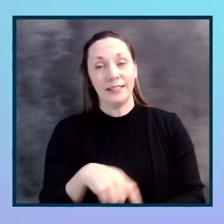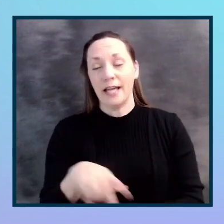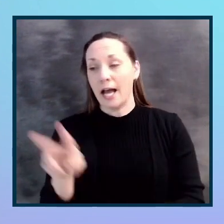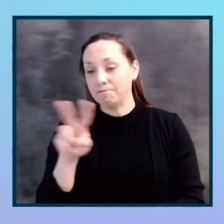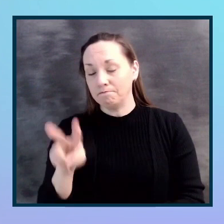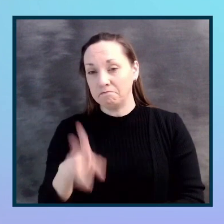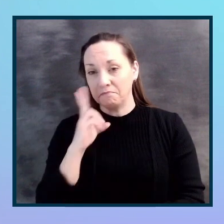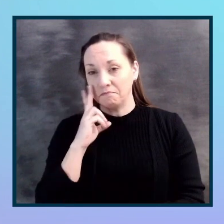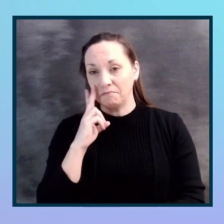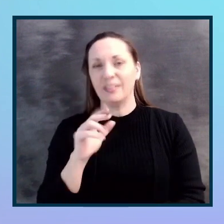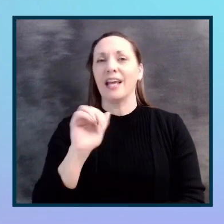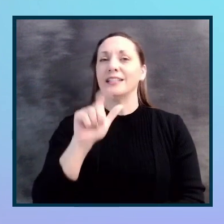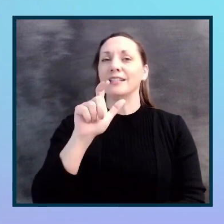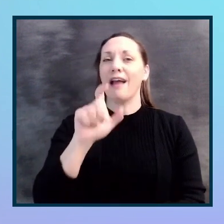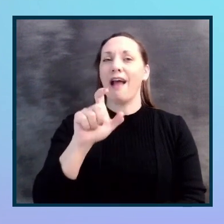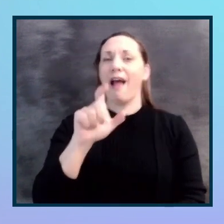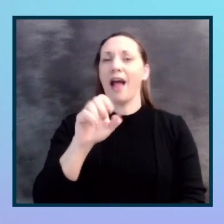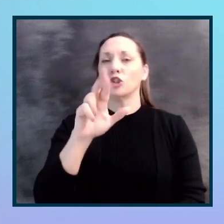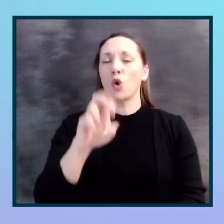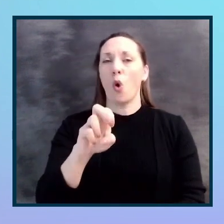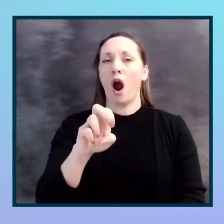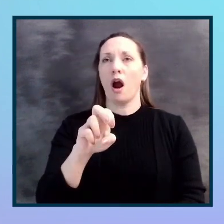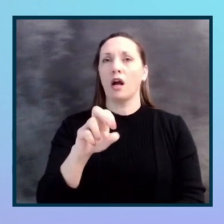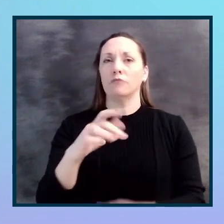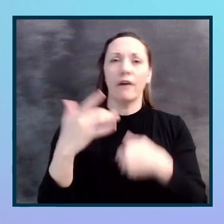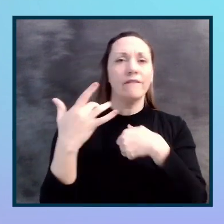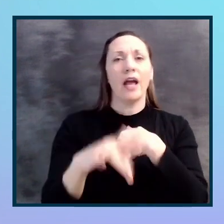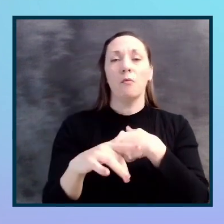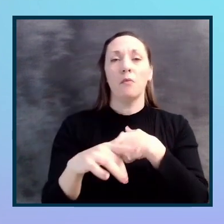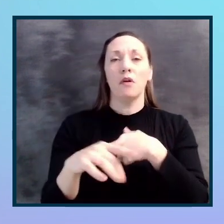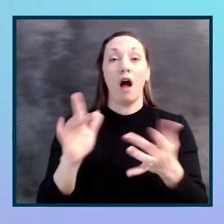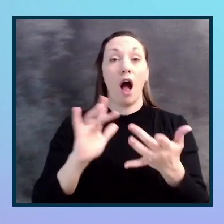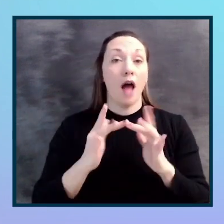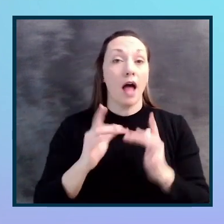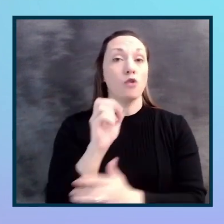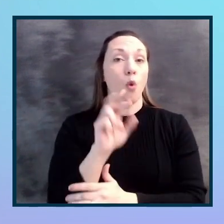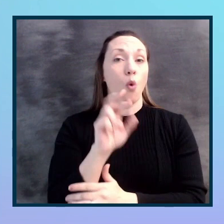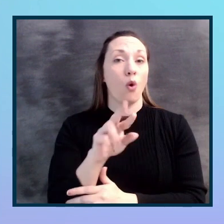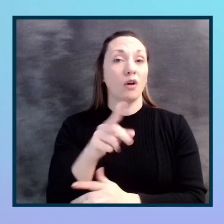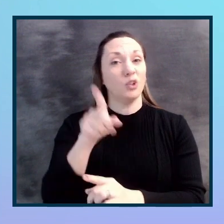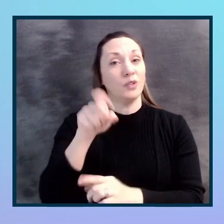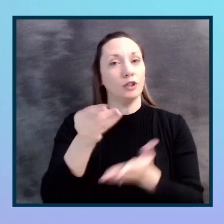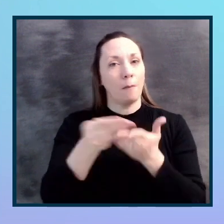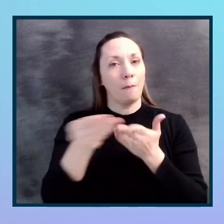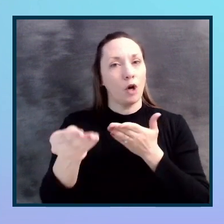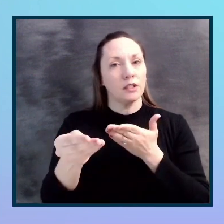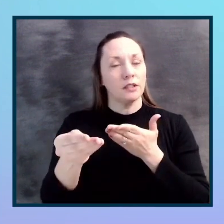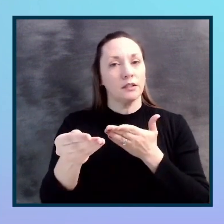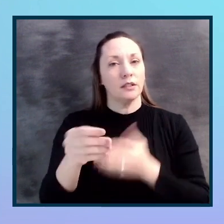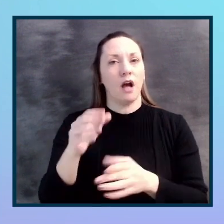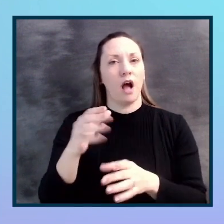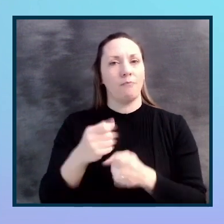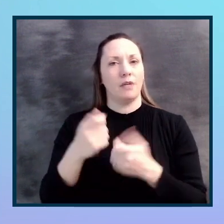Let's see. Is Axe core freely available online, or do you need to purchase it, obtain a trial? Can you